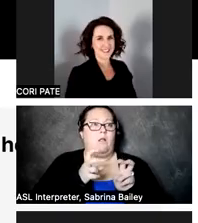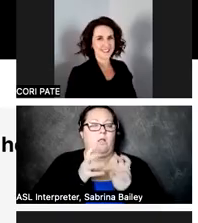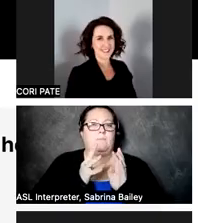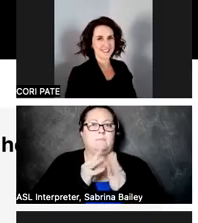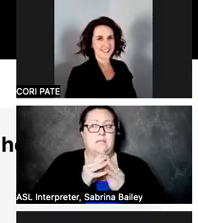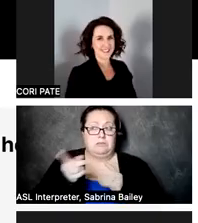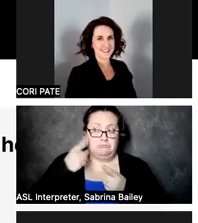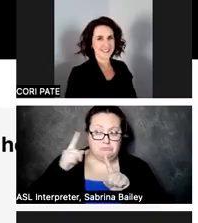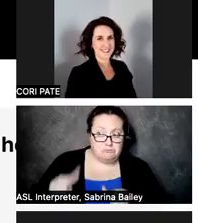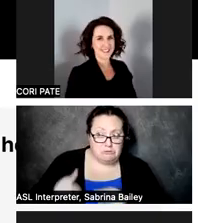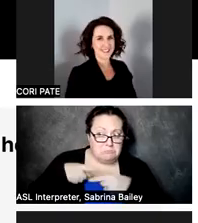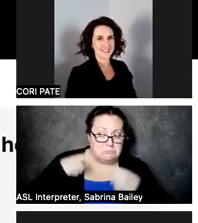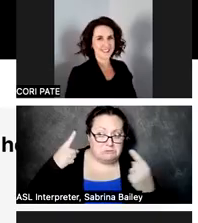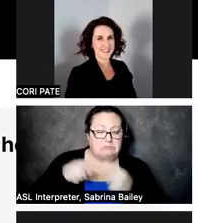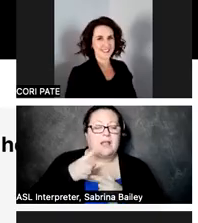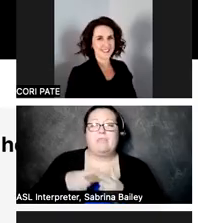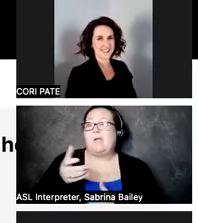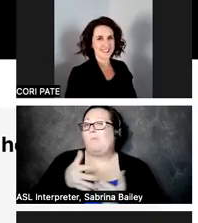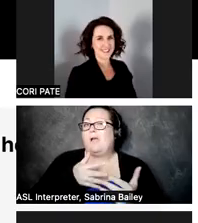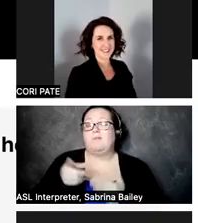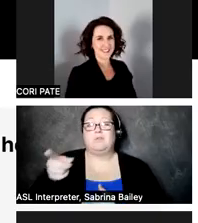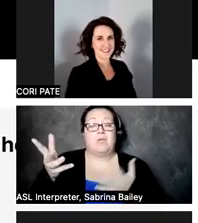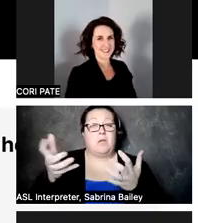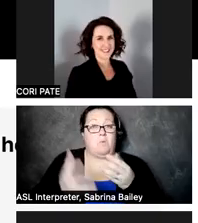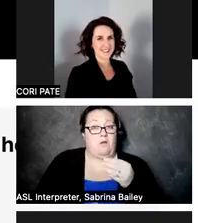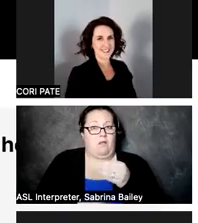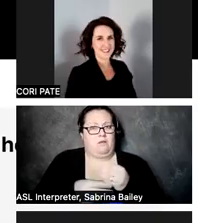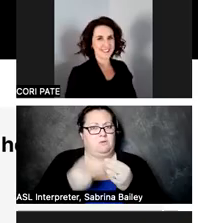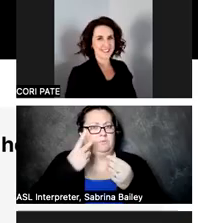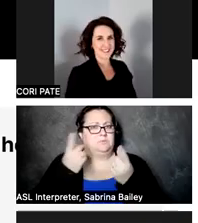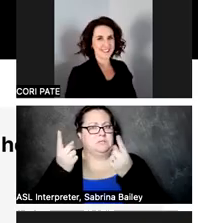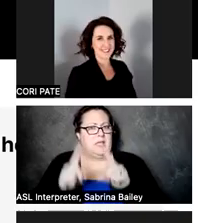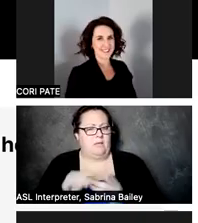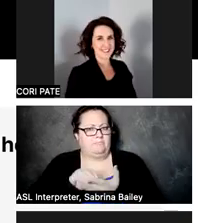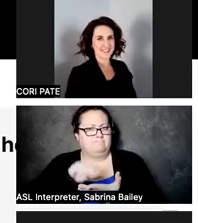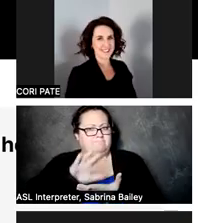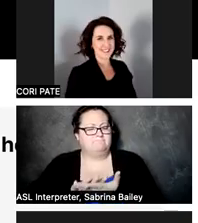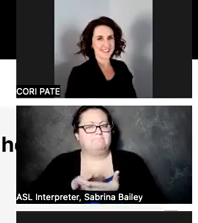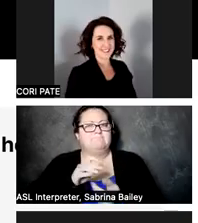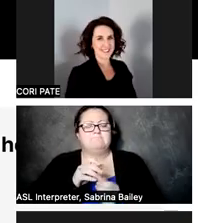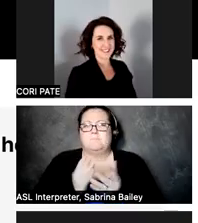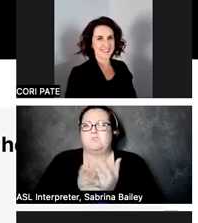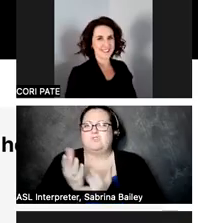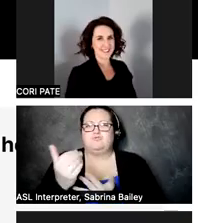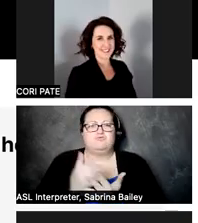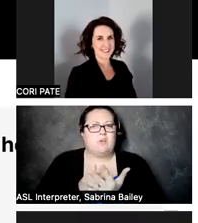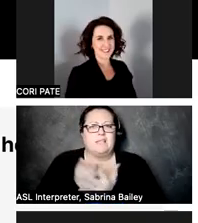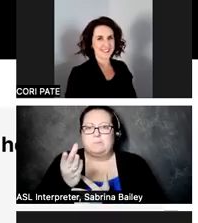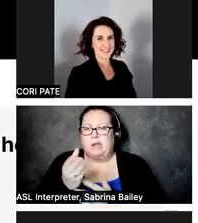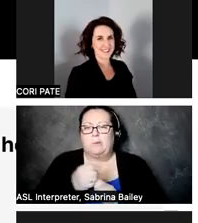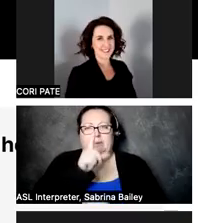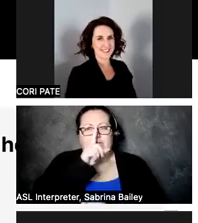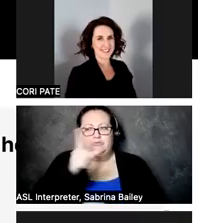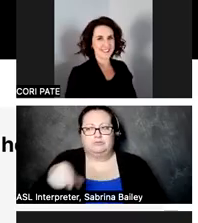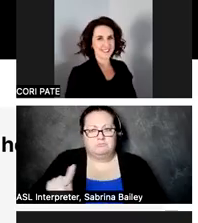agree or disagree, and then anything that they wanted to see happen, just being transparent and making sure that they